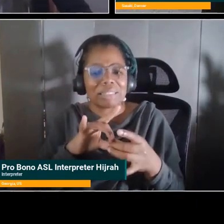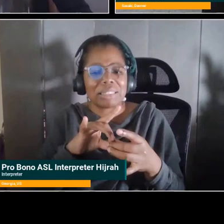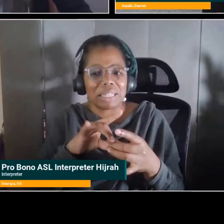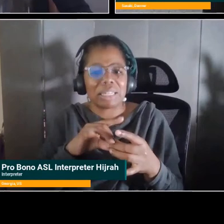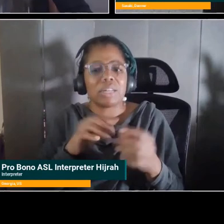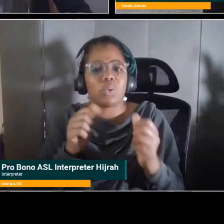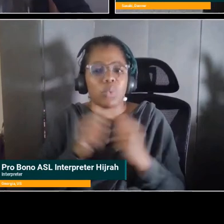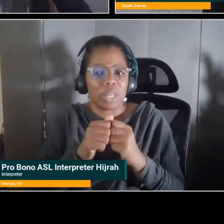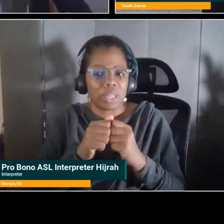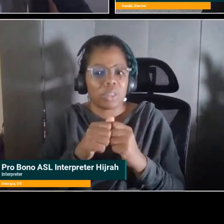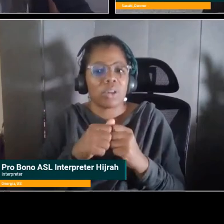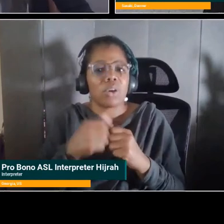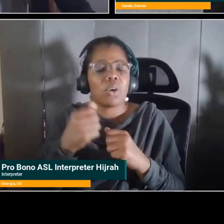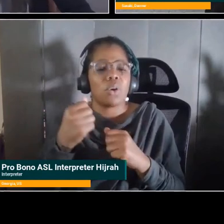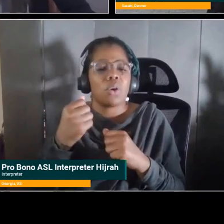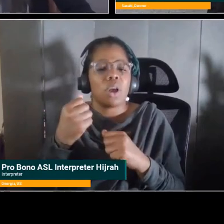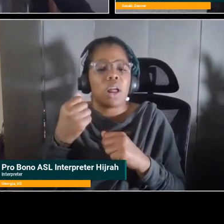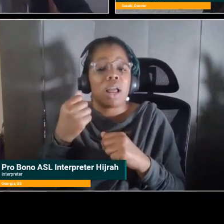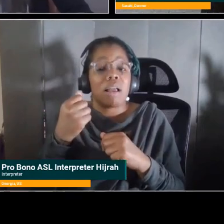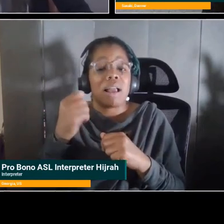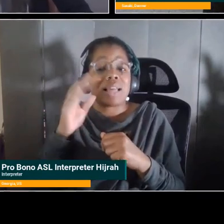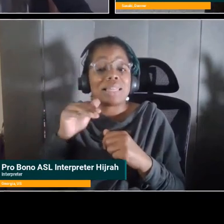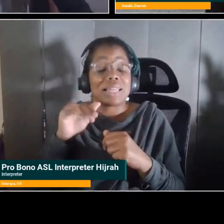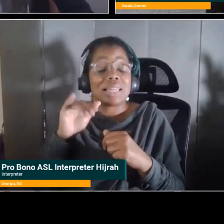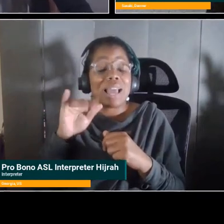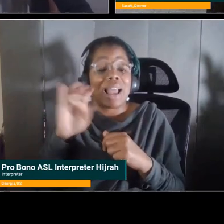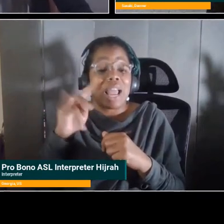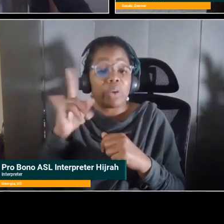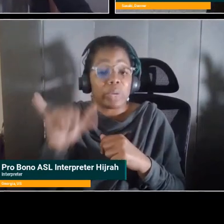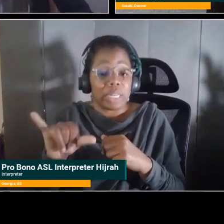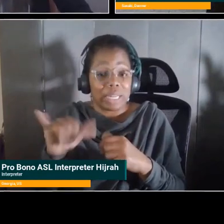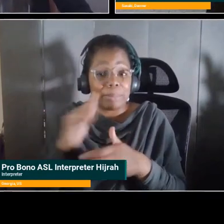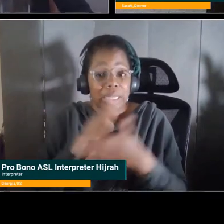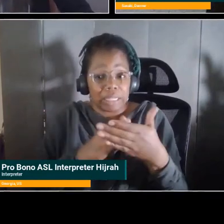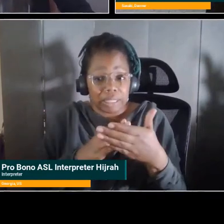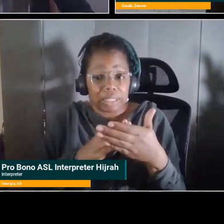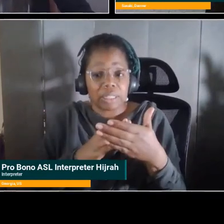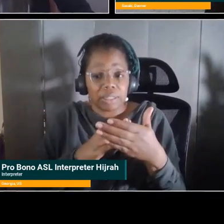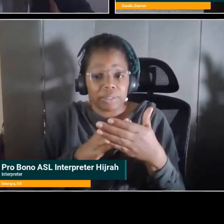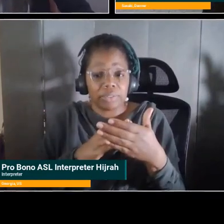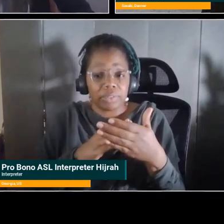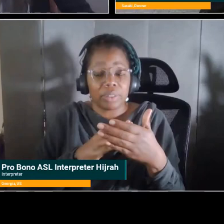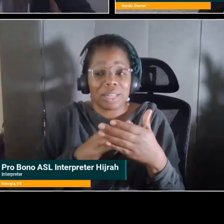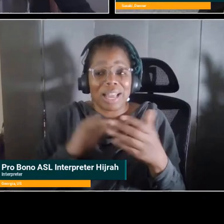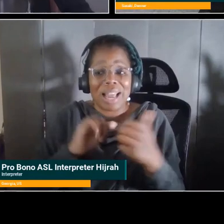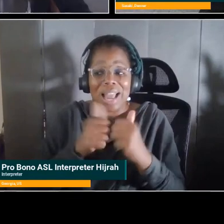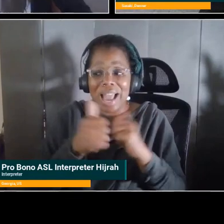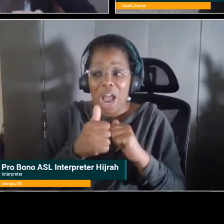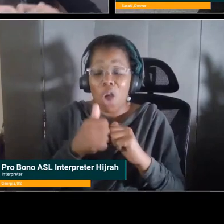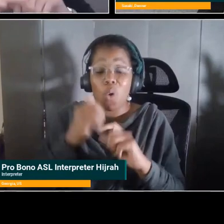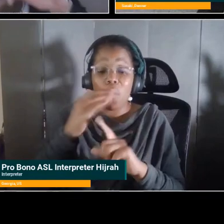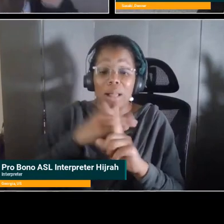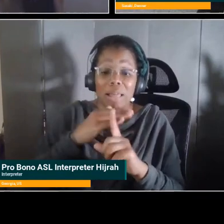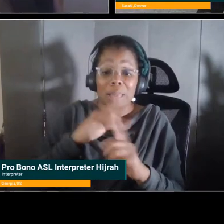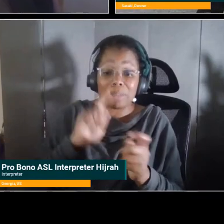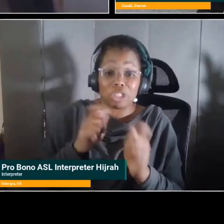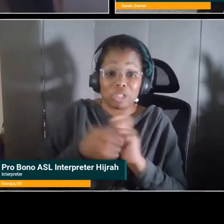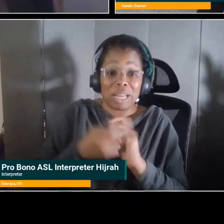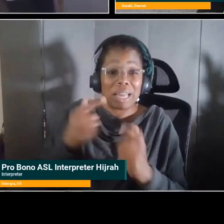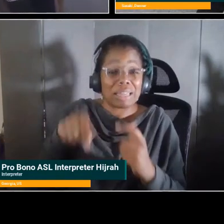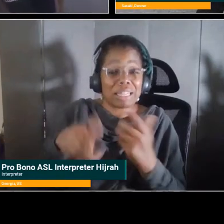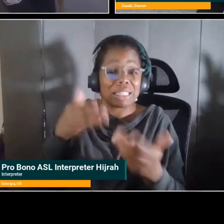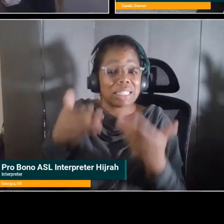my with the equity piece of how climate change, this is maybe outside